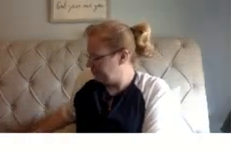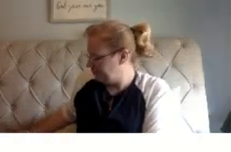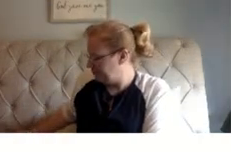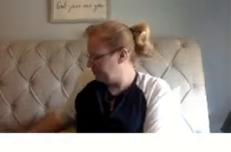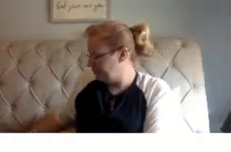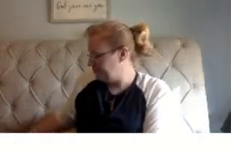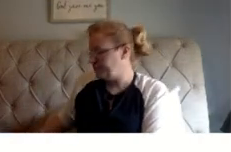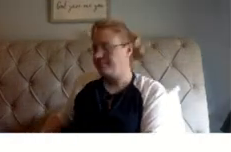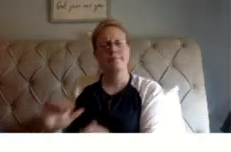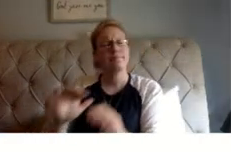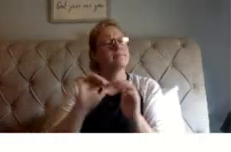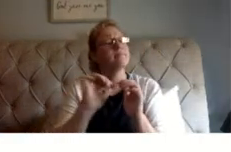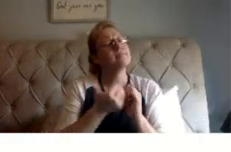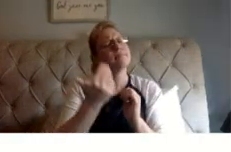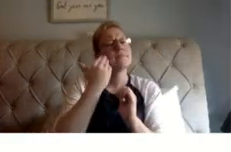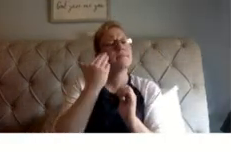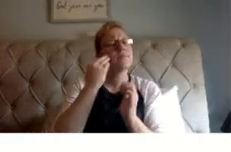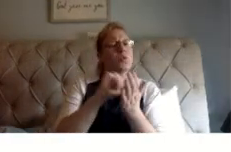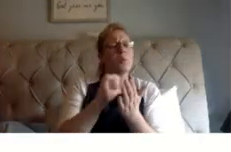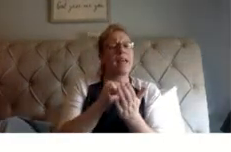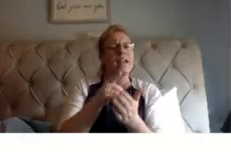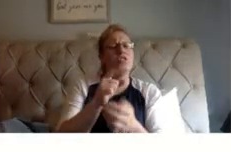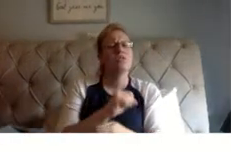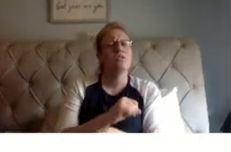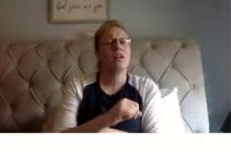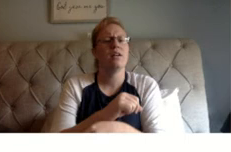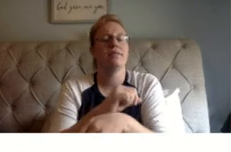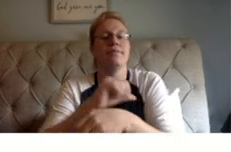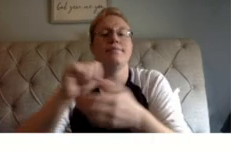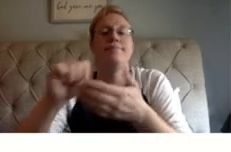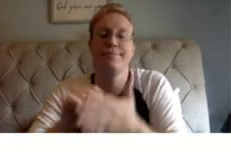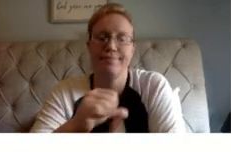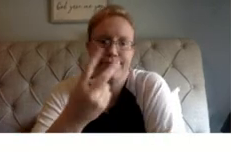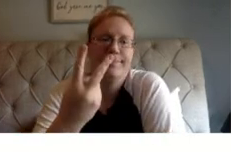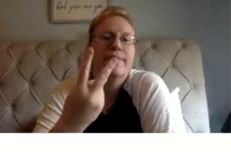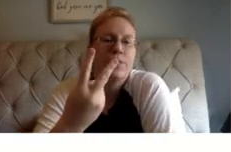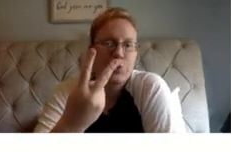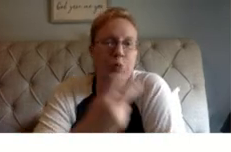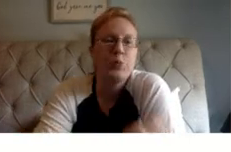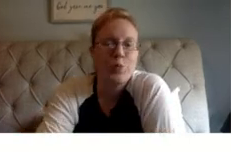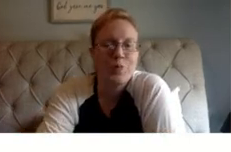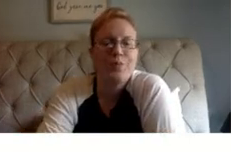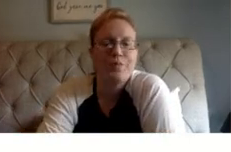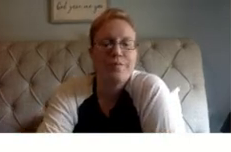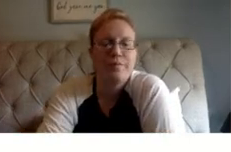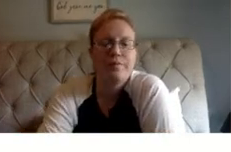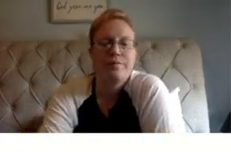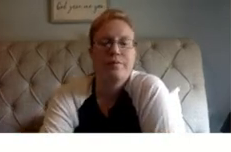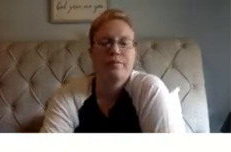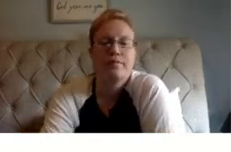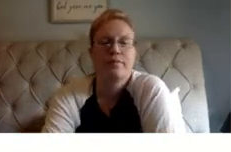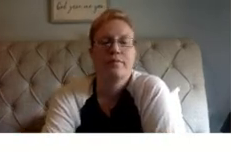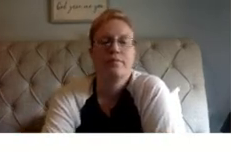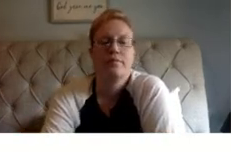Okay, and how do we know that? What page was that on? Page 2. Very good.